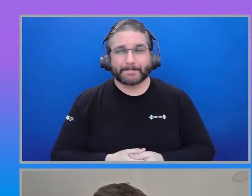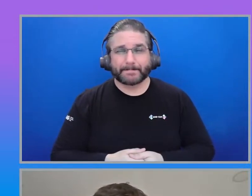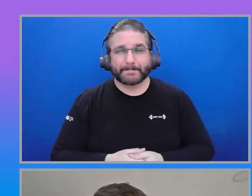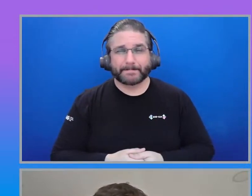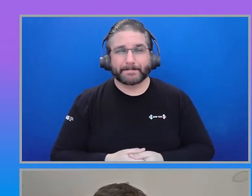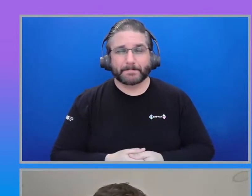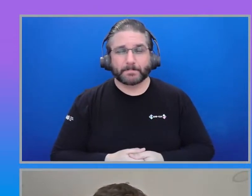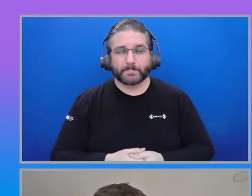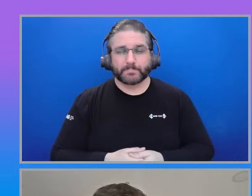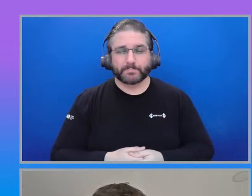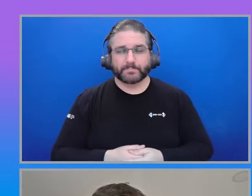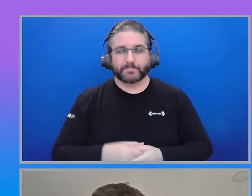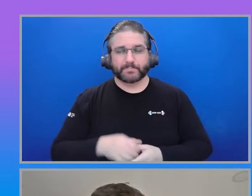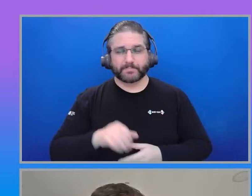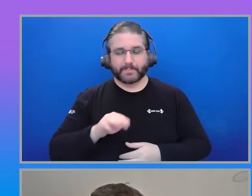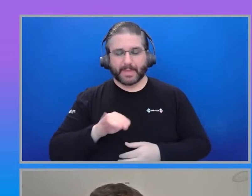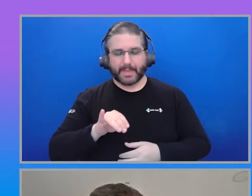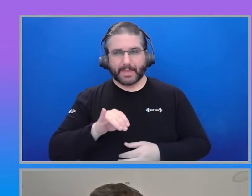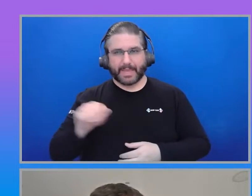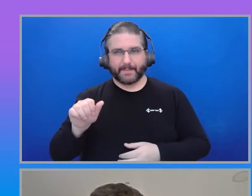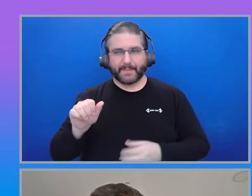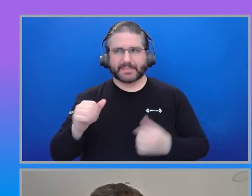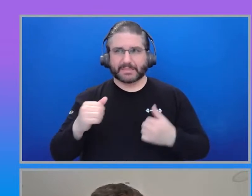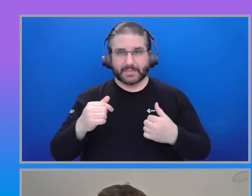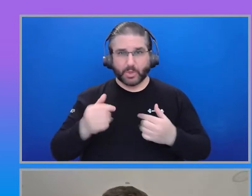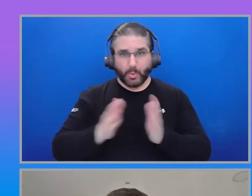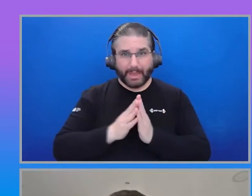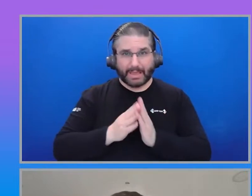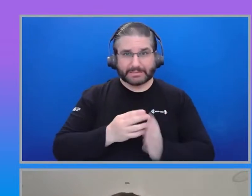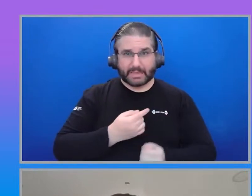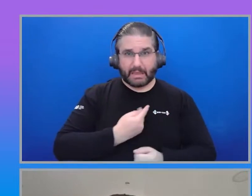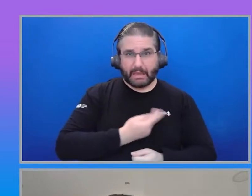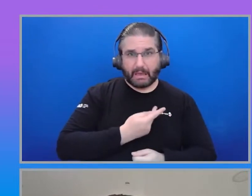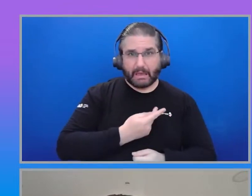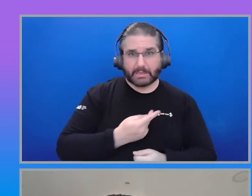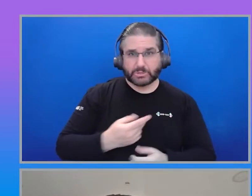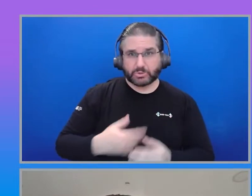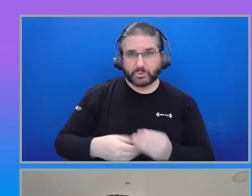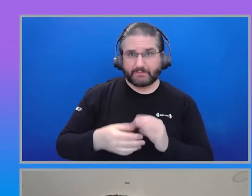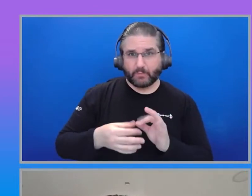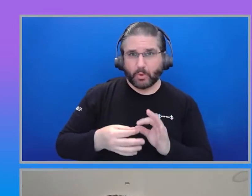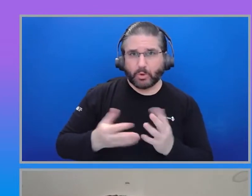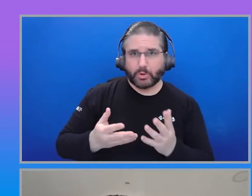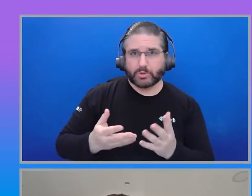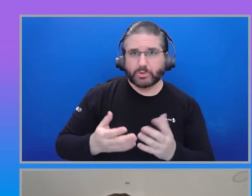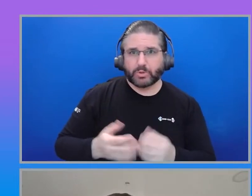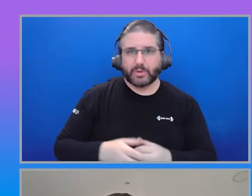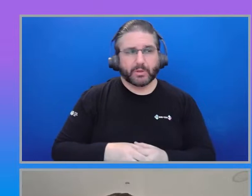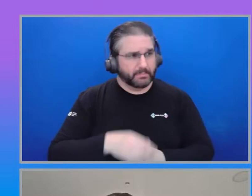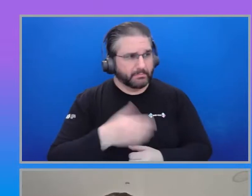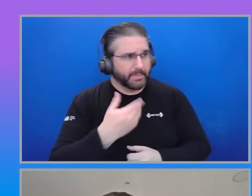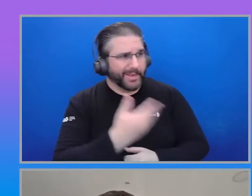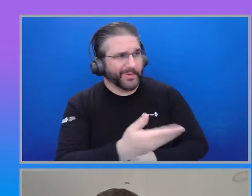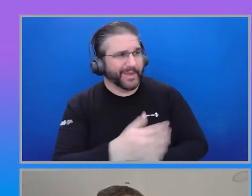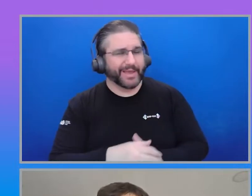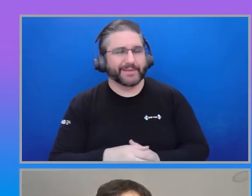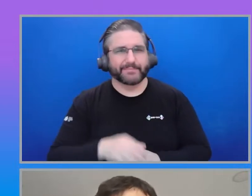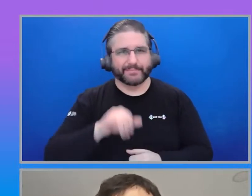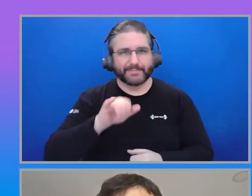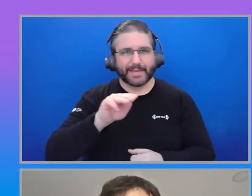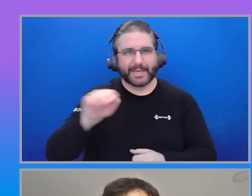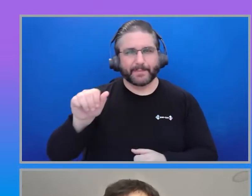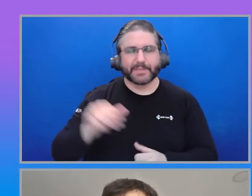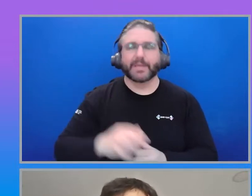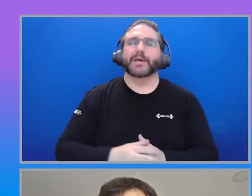Are you asking each of us to give a couple of words, or? Yeah, absolutely. Okay, so I mean, for me is